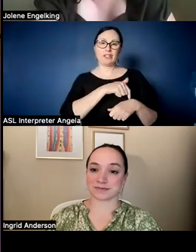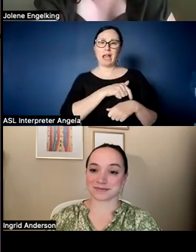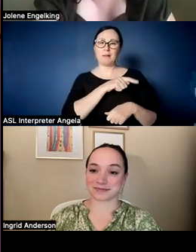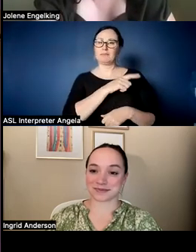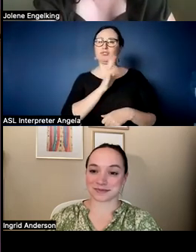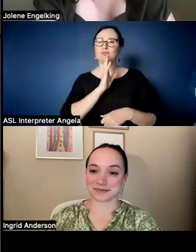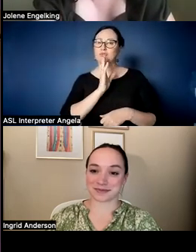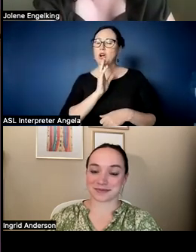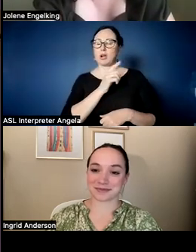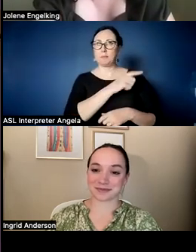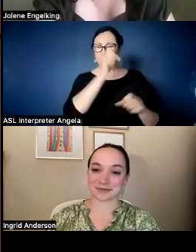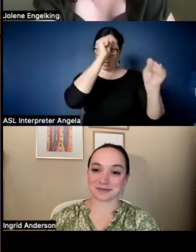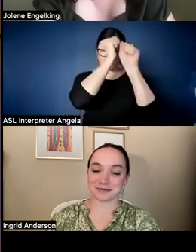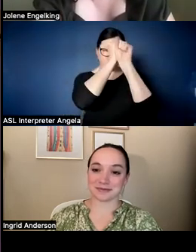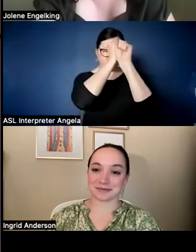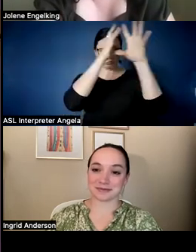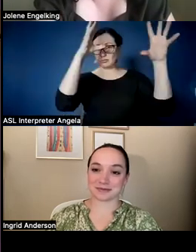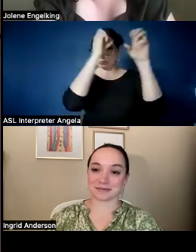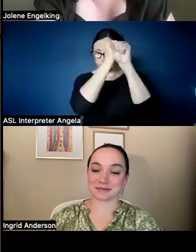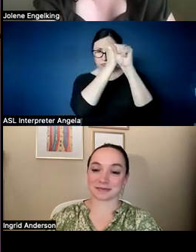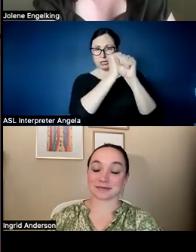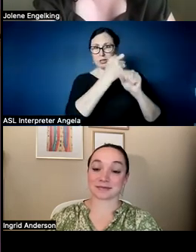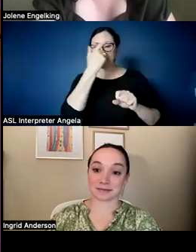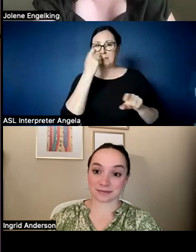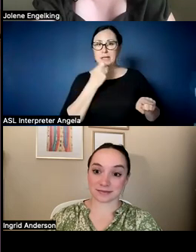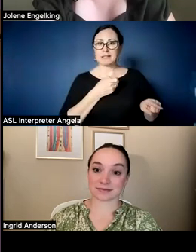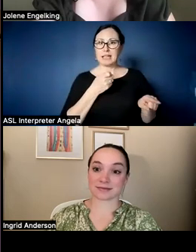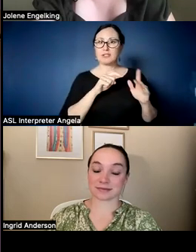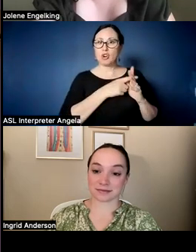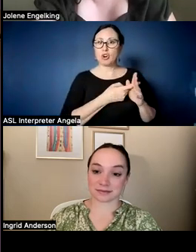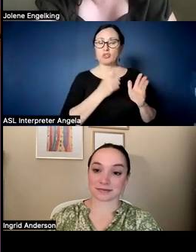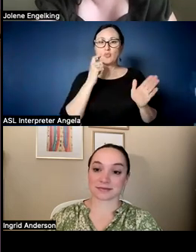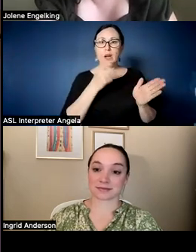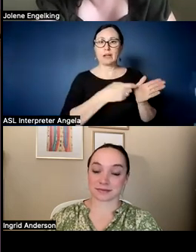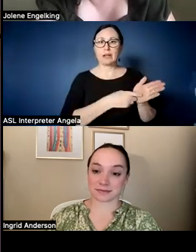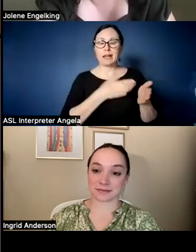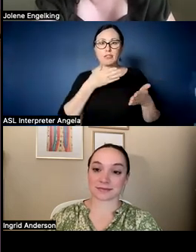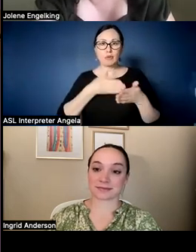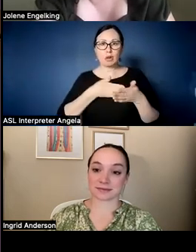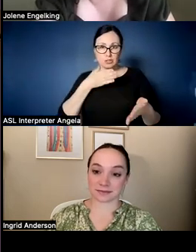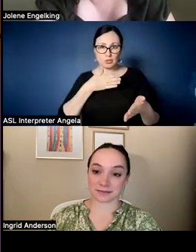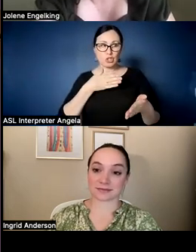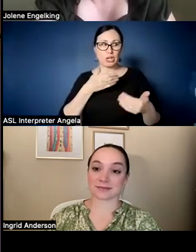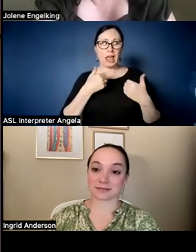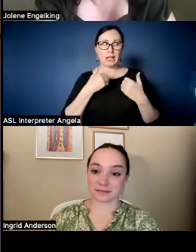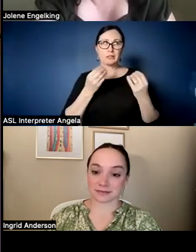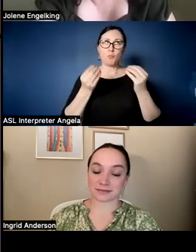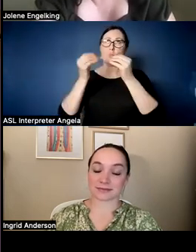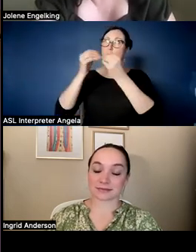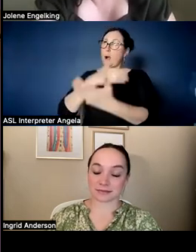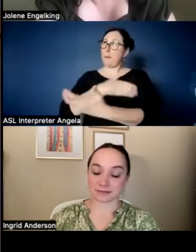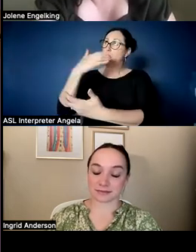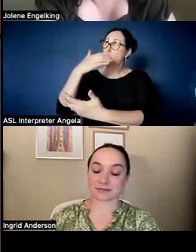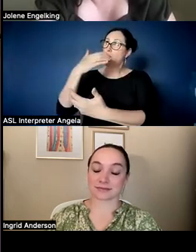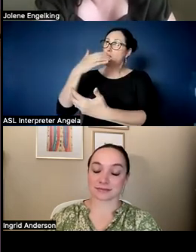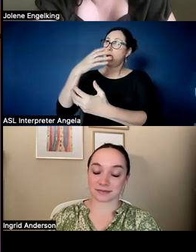things for folks, because they would recognize that prosecution both has more power and less power, I think, sometimes than folks